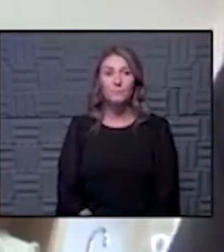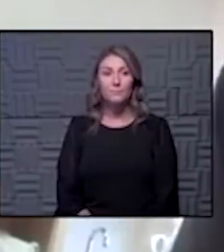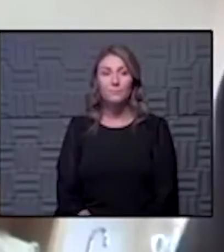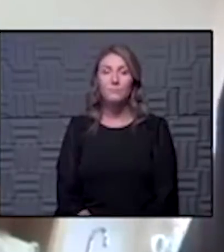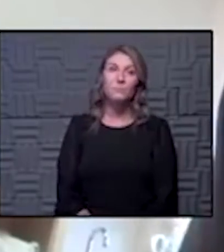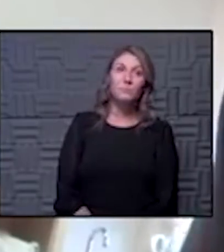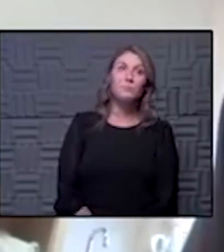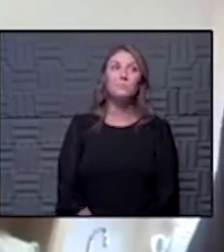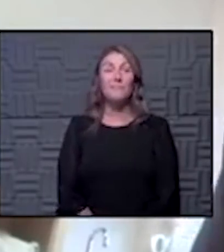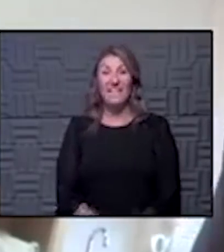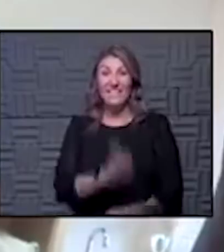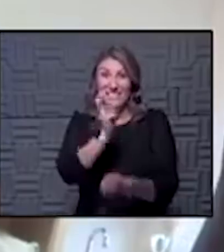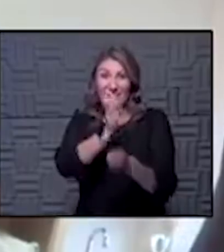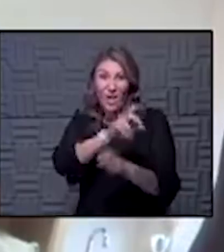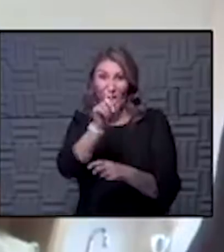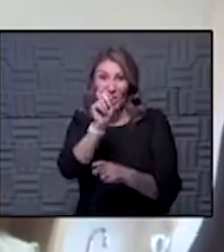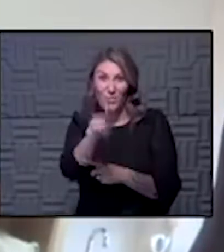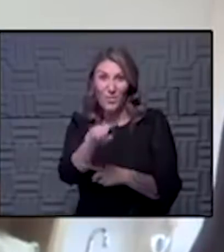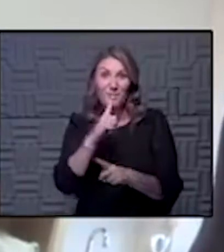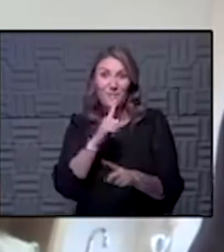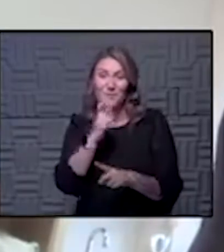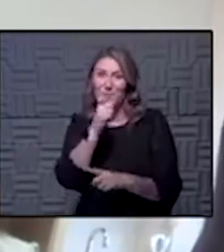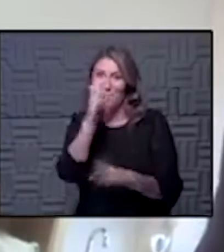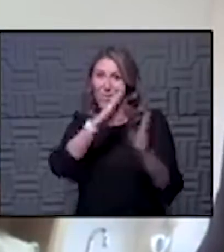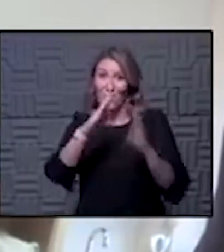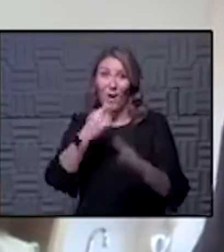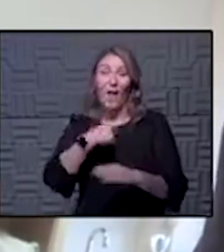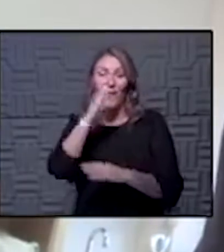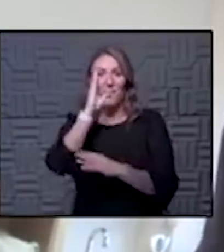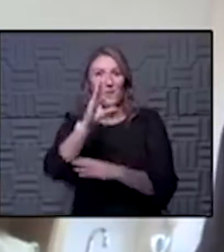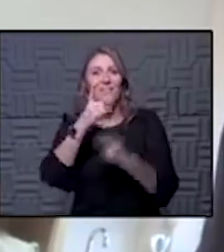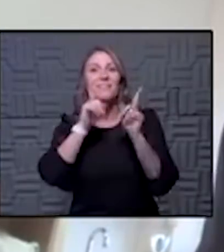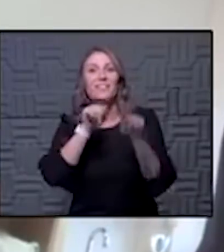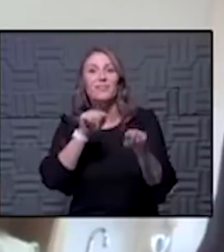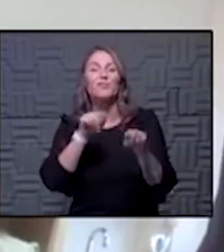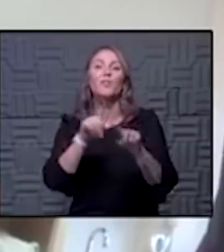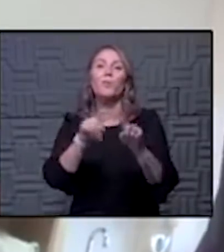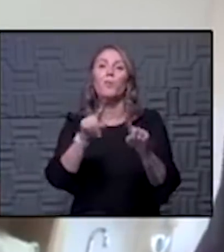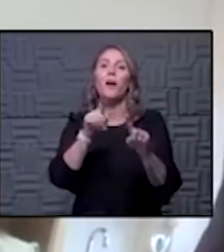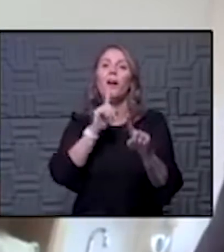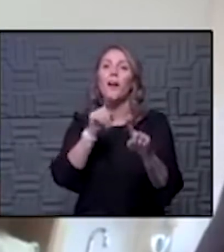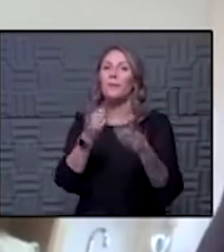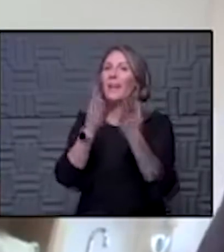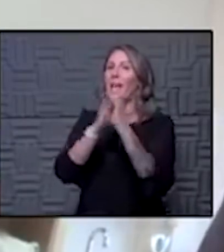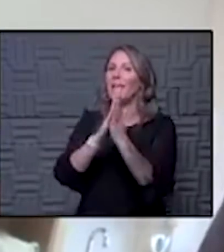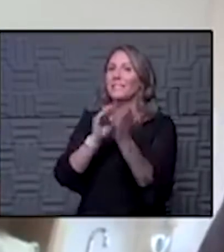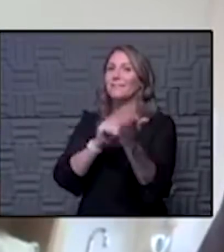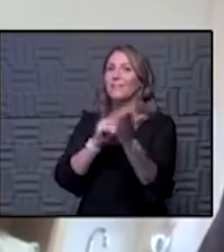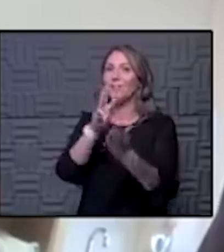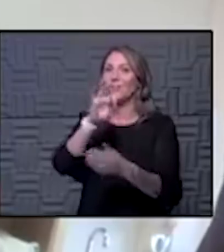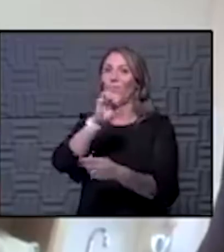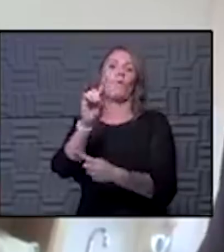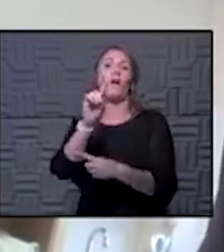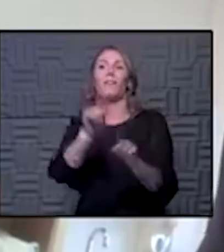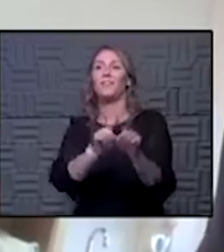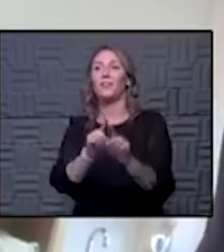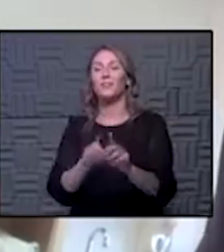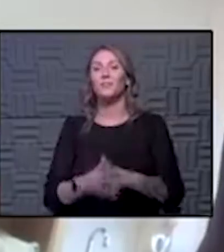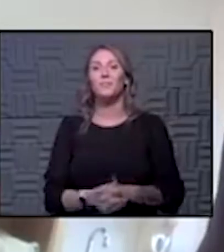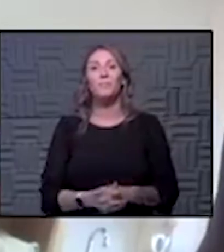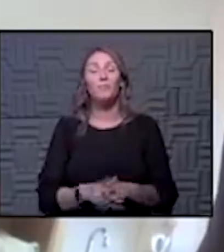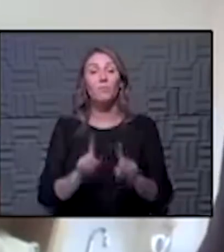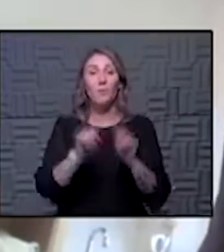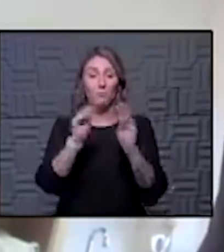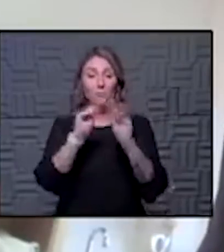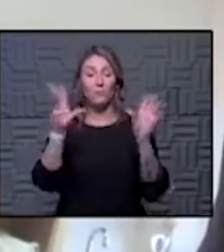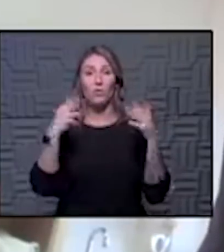Well, if you That's look the at hard this question, purely Garold. from- Don't worry, I'm going to answer it too. I'm not only going to just ask you, I'm going to ask Wild as well. Well, I think from purely a